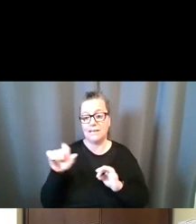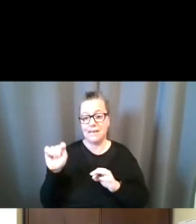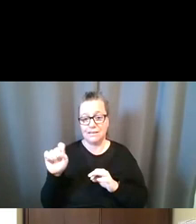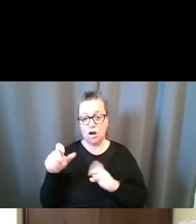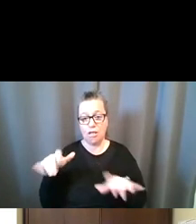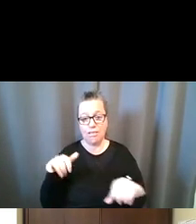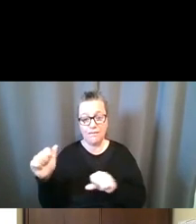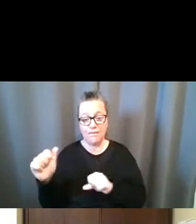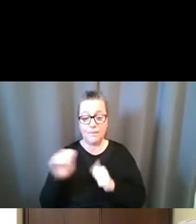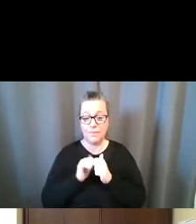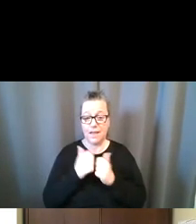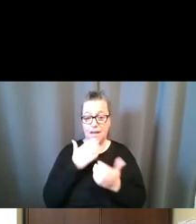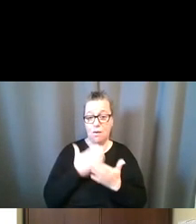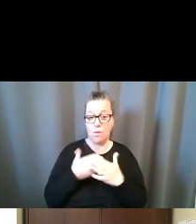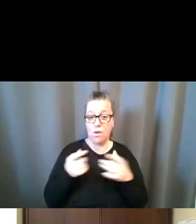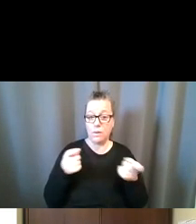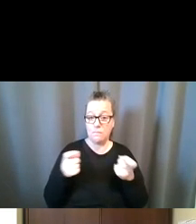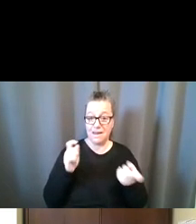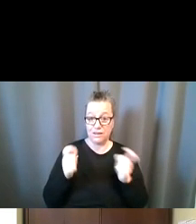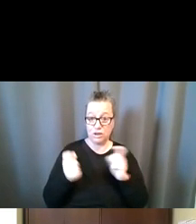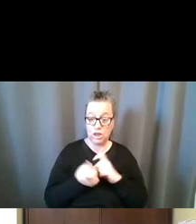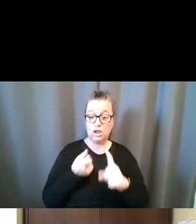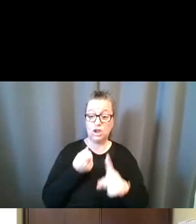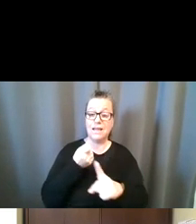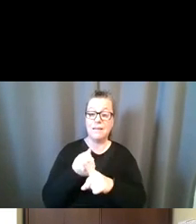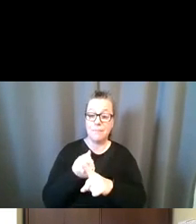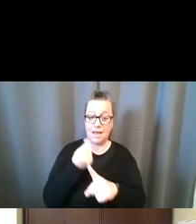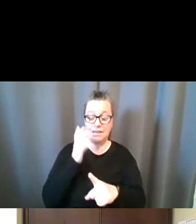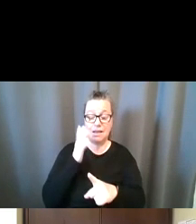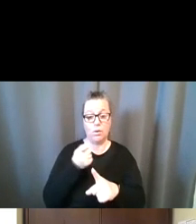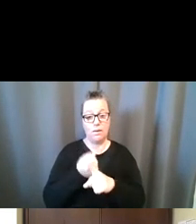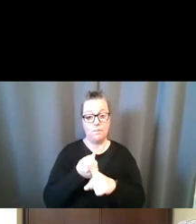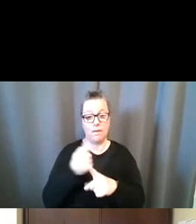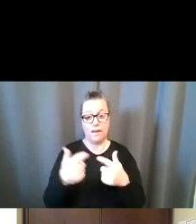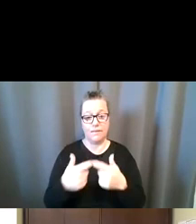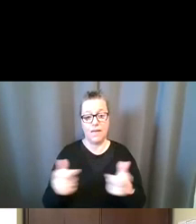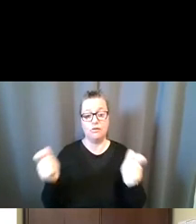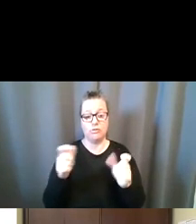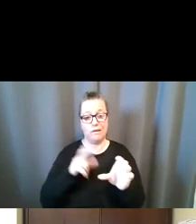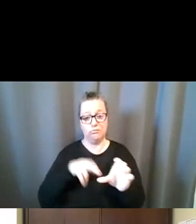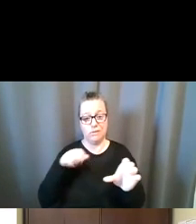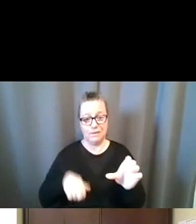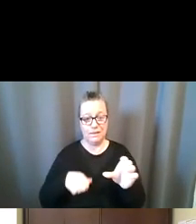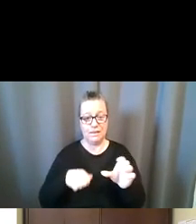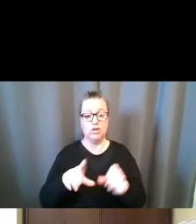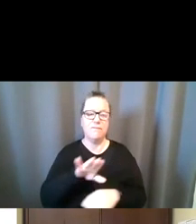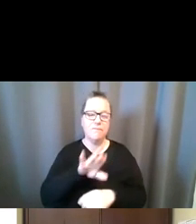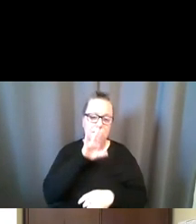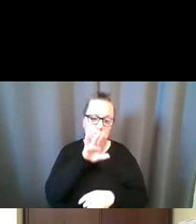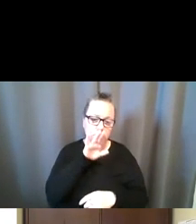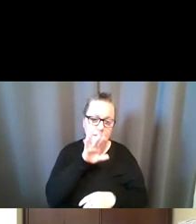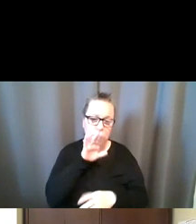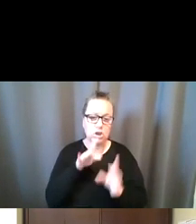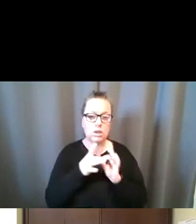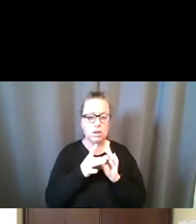door. And how well we manage change impacts and will impact that great resignation. Frustration,